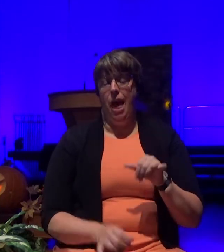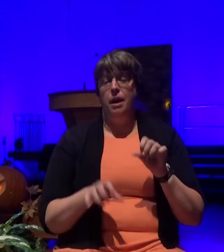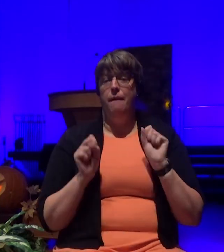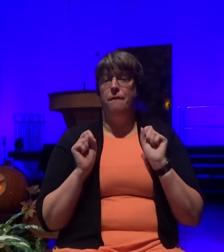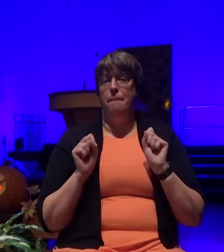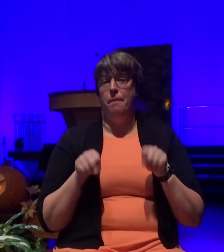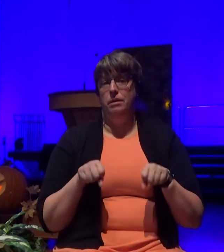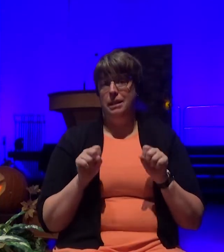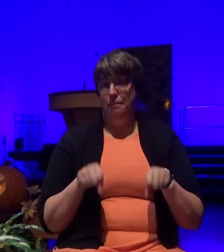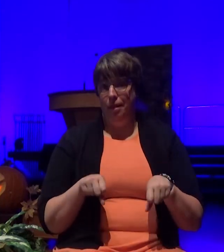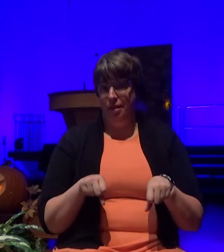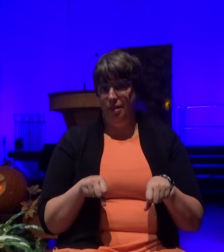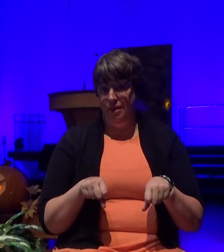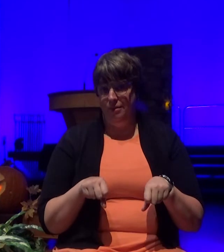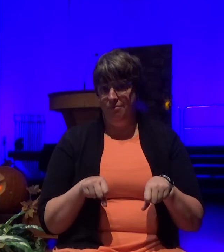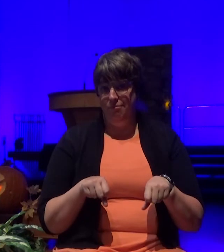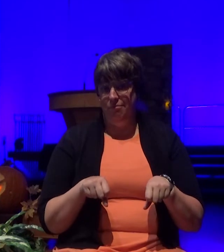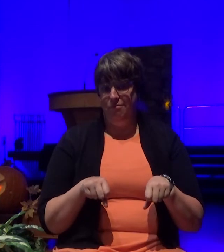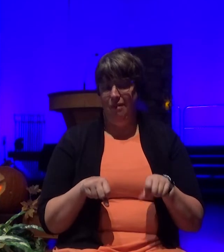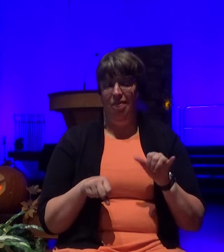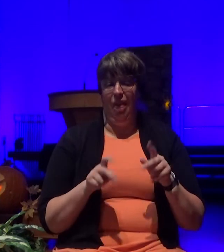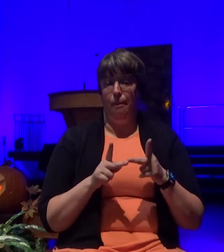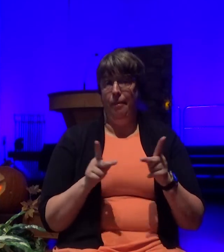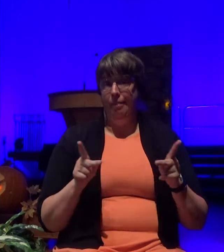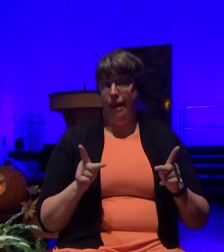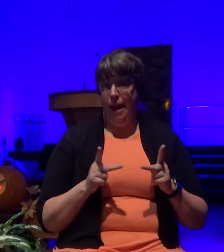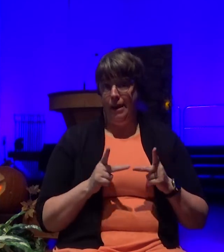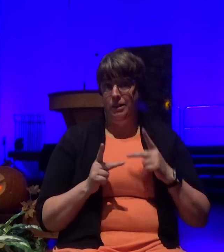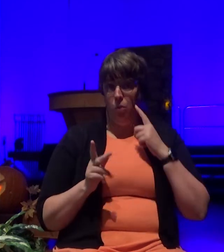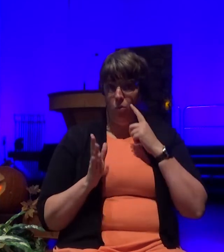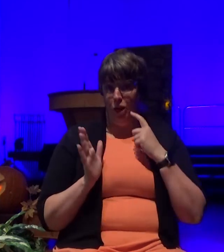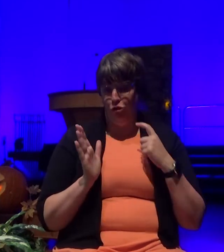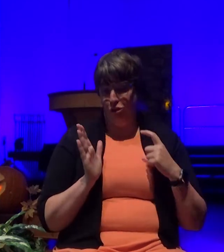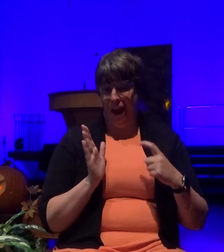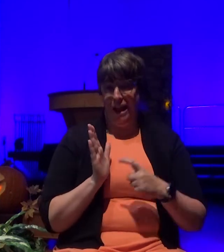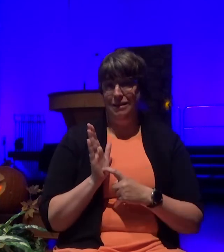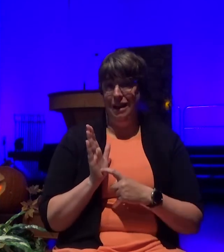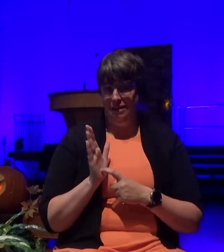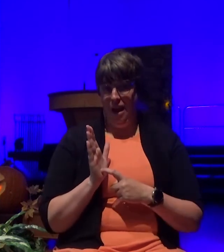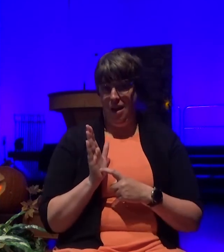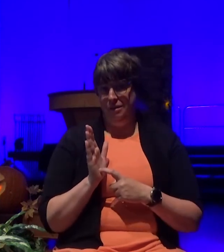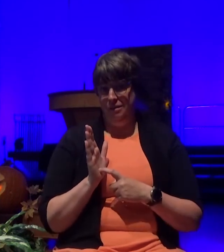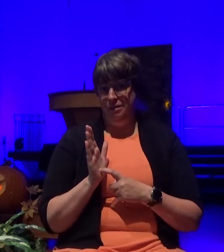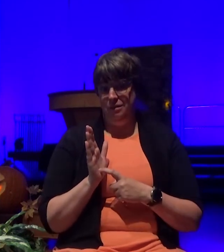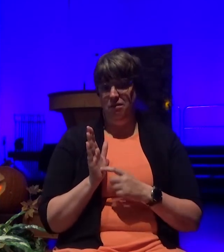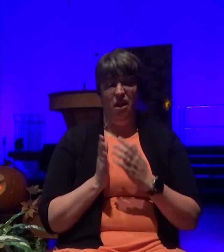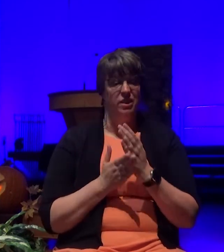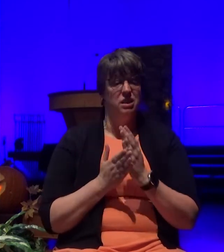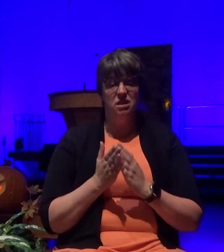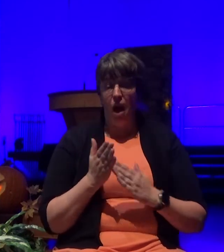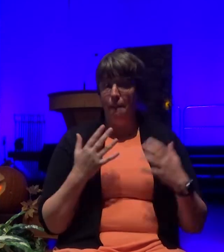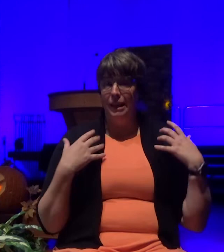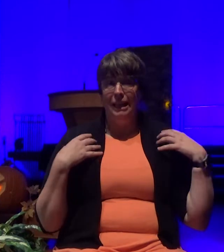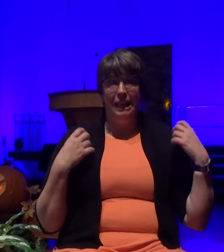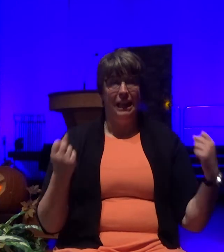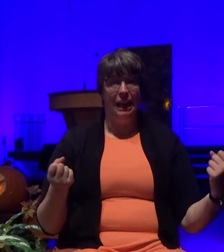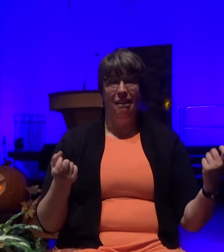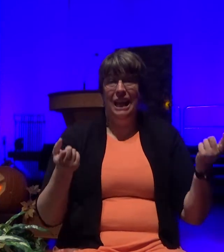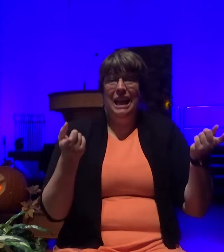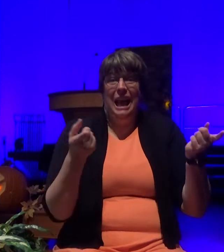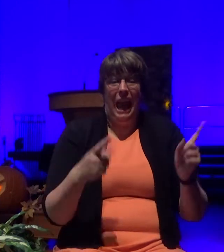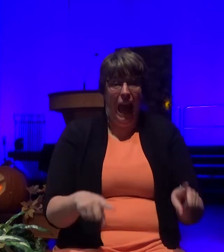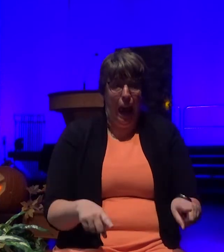that place of recognizing oneness, if some healing or some experience has happened anywhere, it's